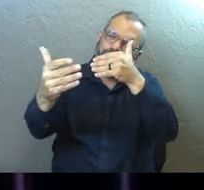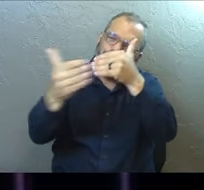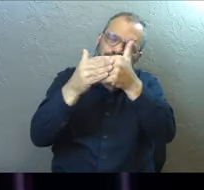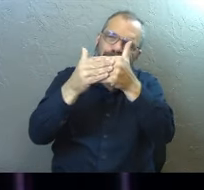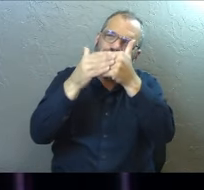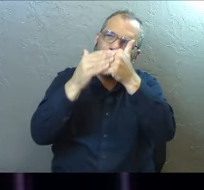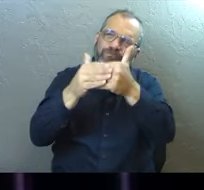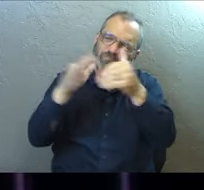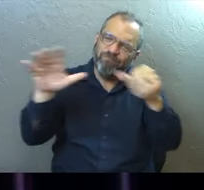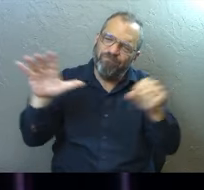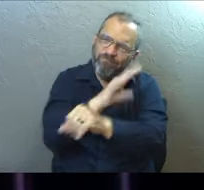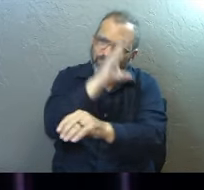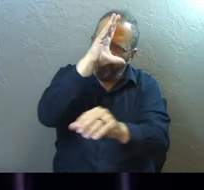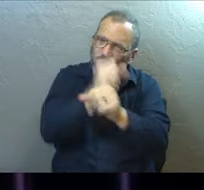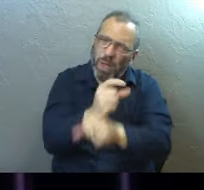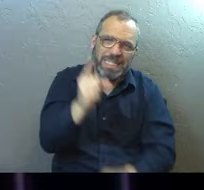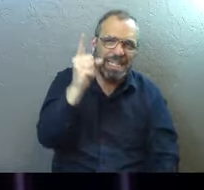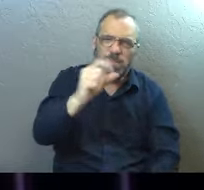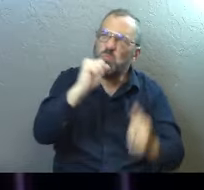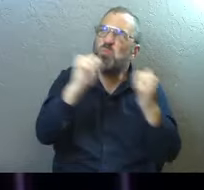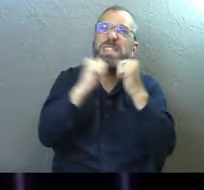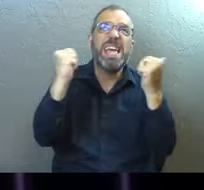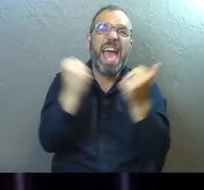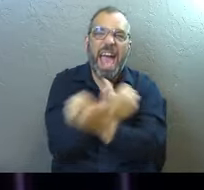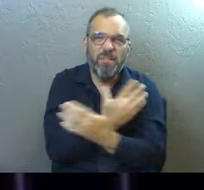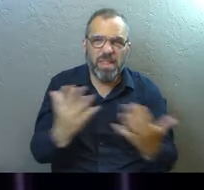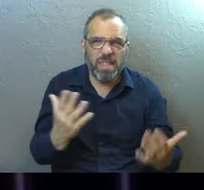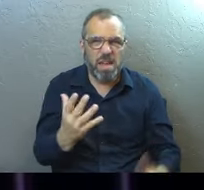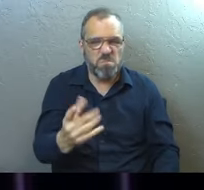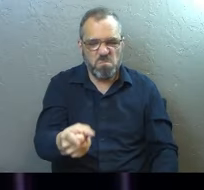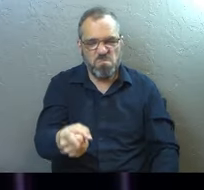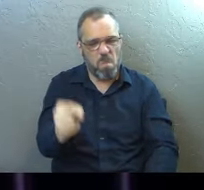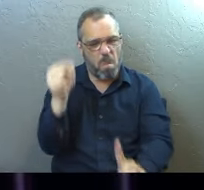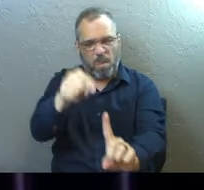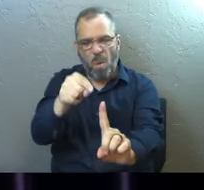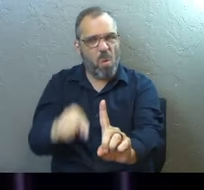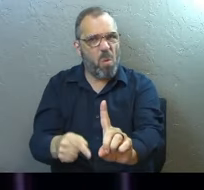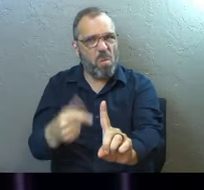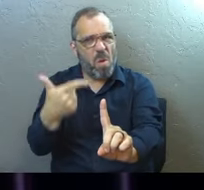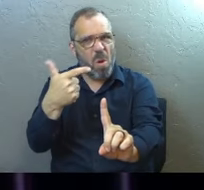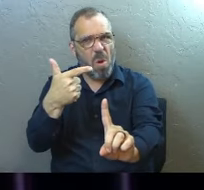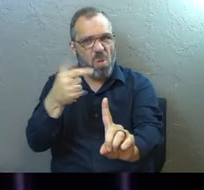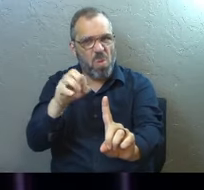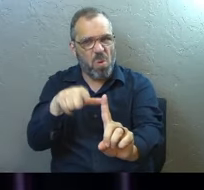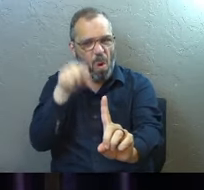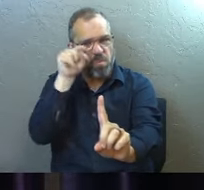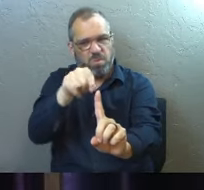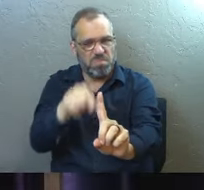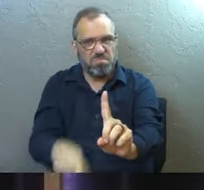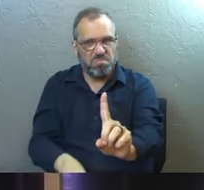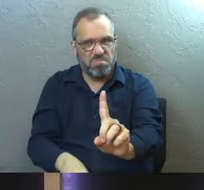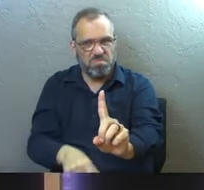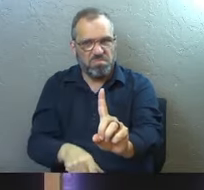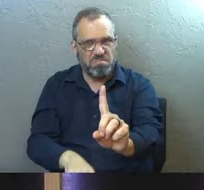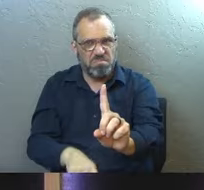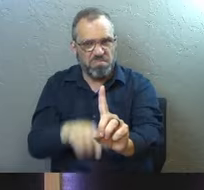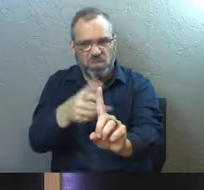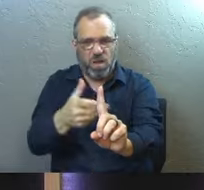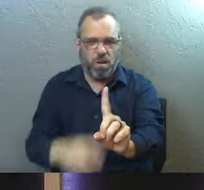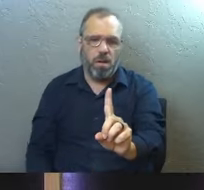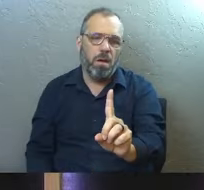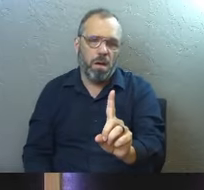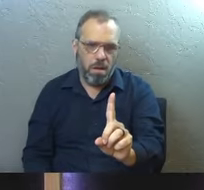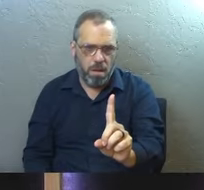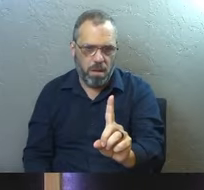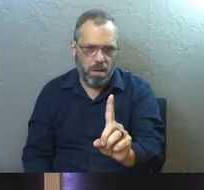and he wants us to fully trust him with everything, okay? So boom, that's the goal that's there. And I set it there, not so that we feel